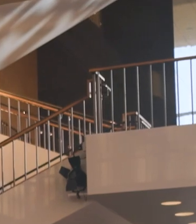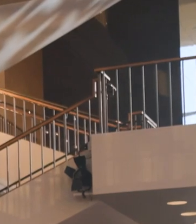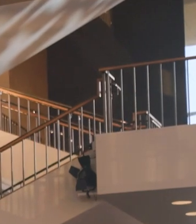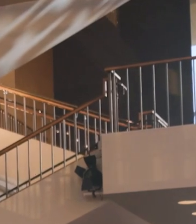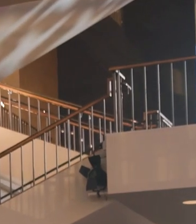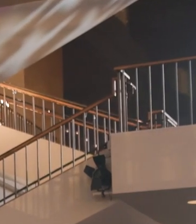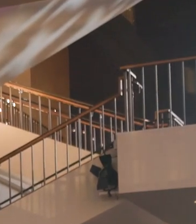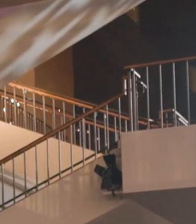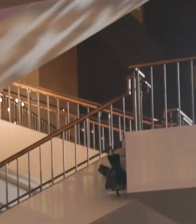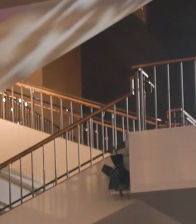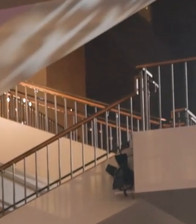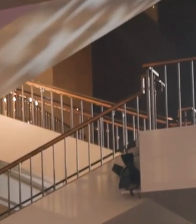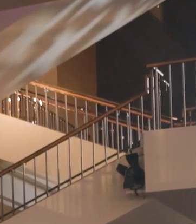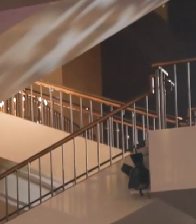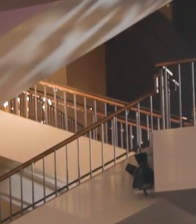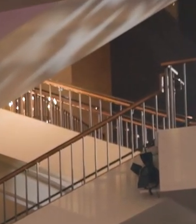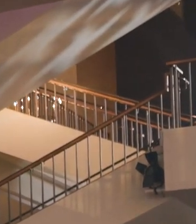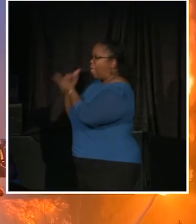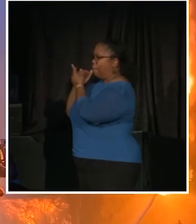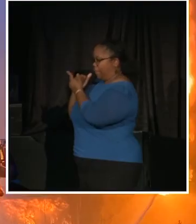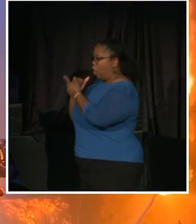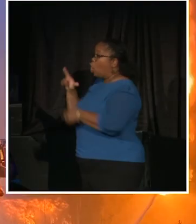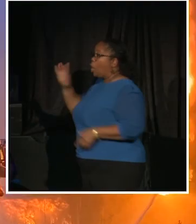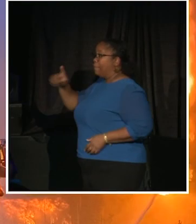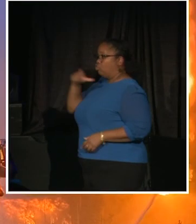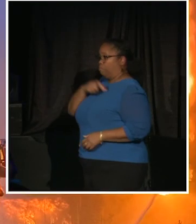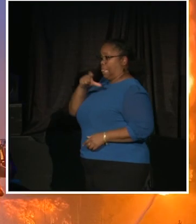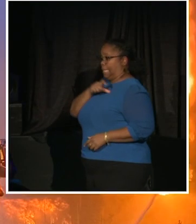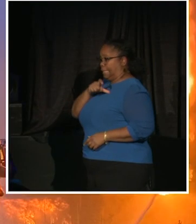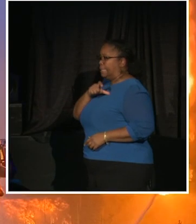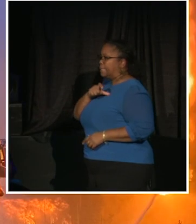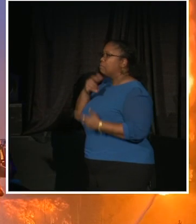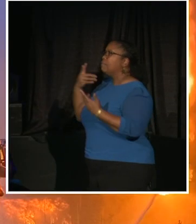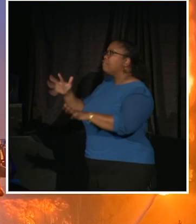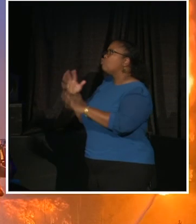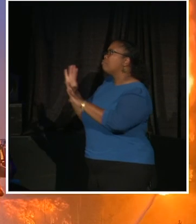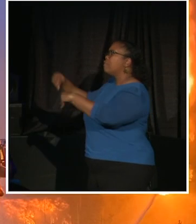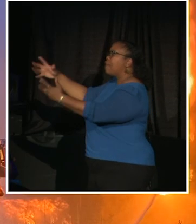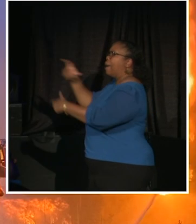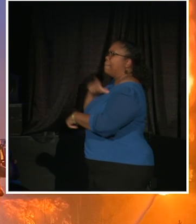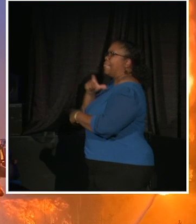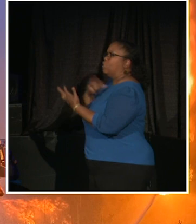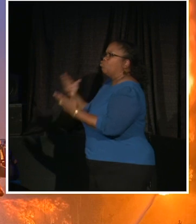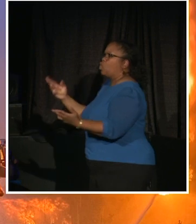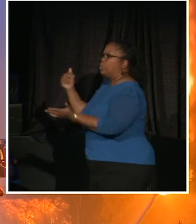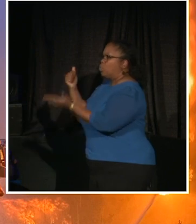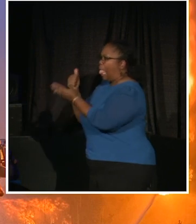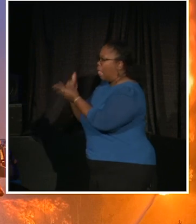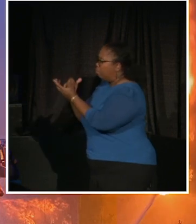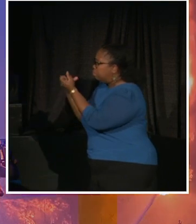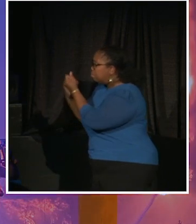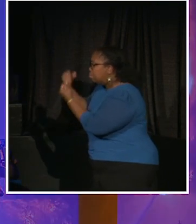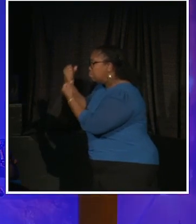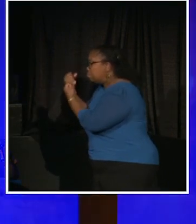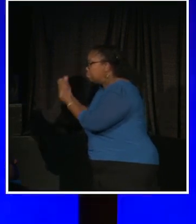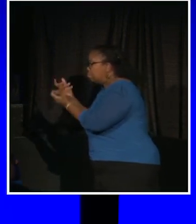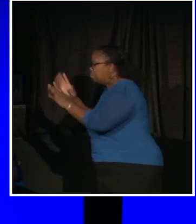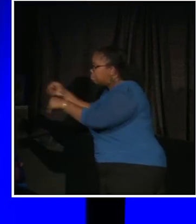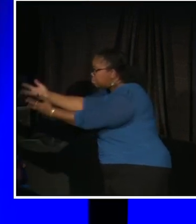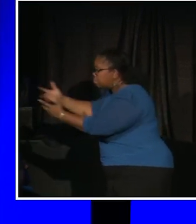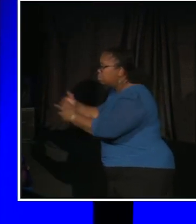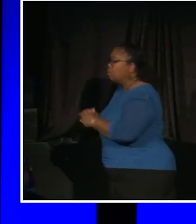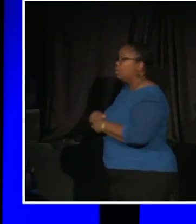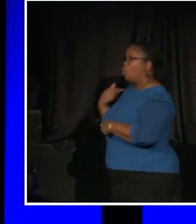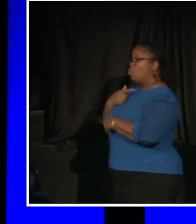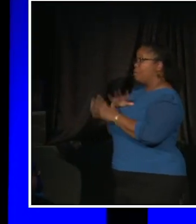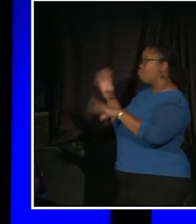Theater in Long Beach. Before the show, Mayor Richardson called a special call of action for the community to provide